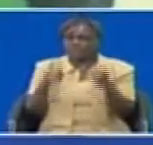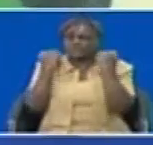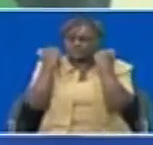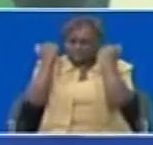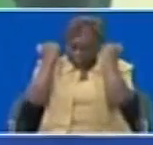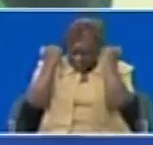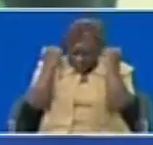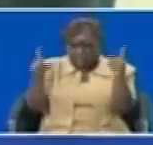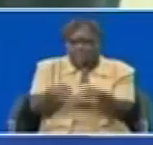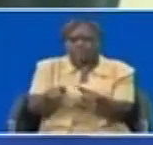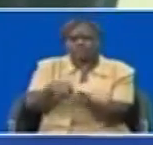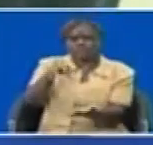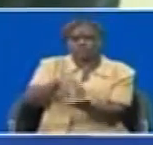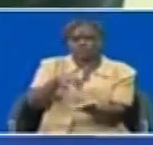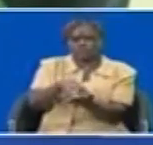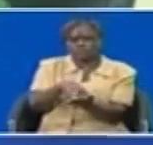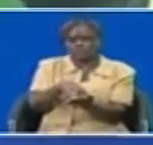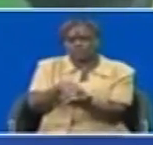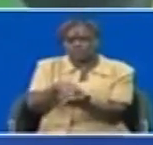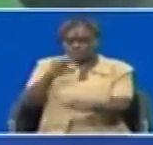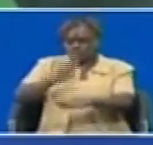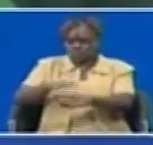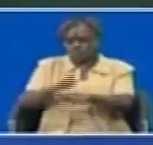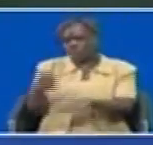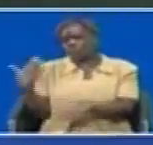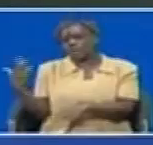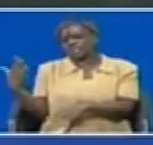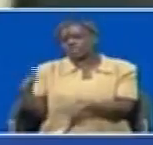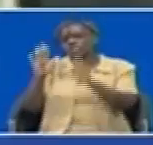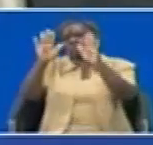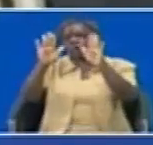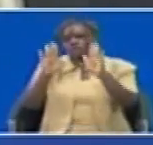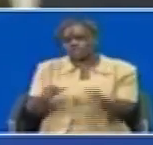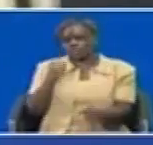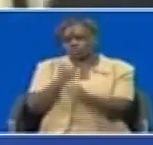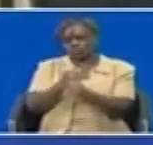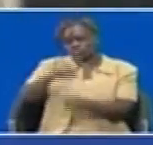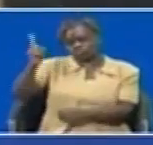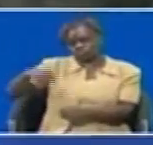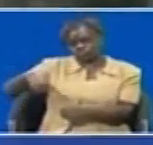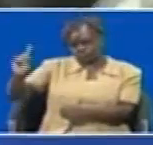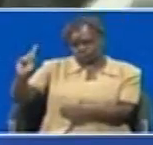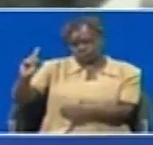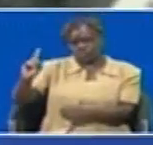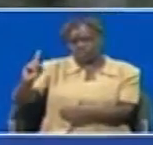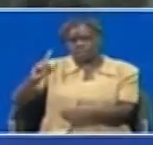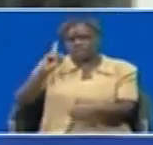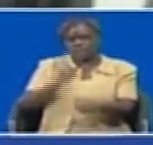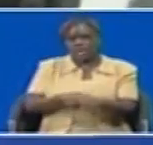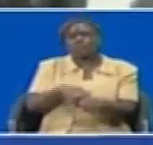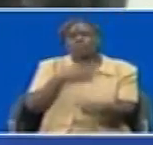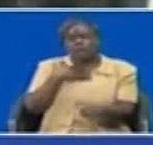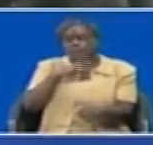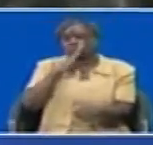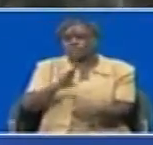such circumstances, appropriate trimming tools are essential to do the job properly and easily. When you want to be a good farmer,